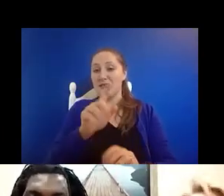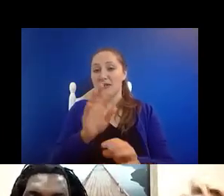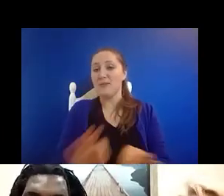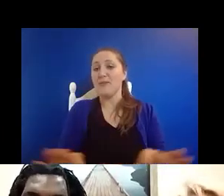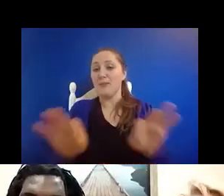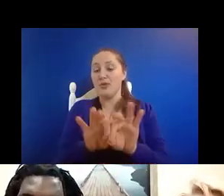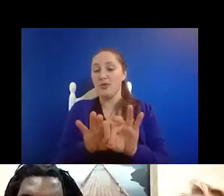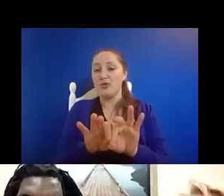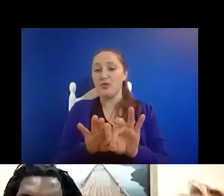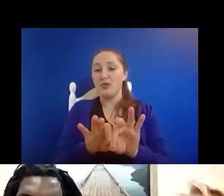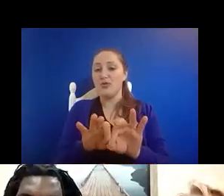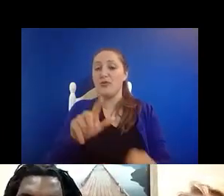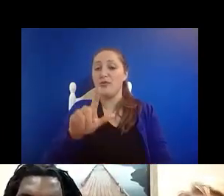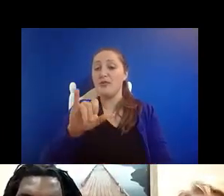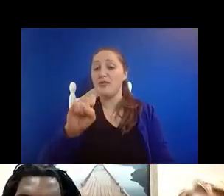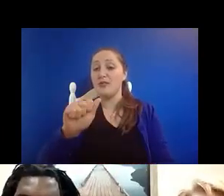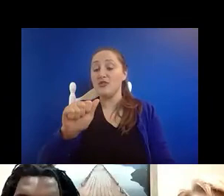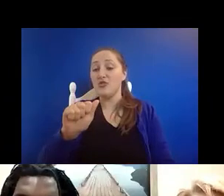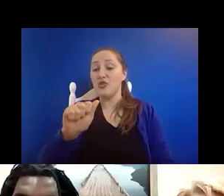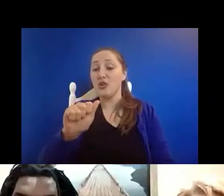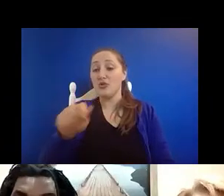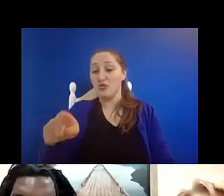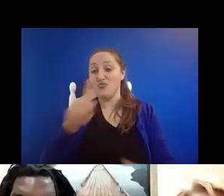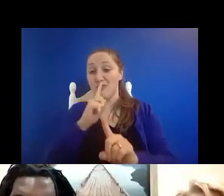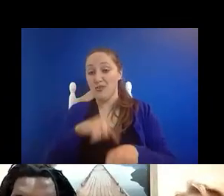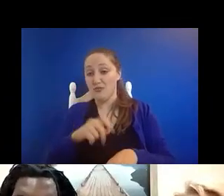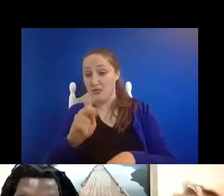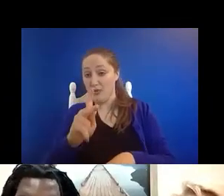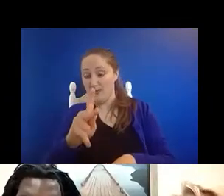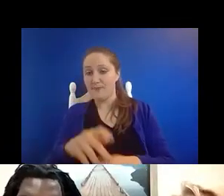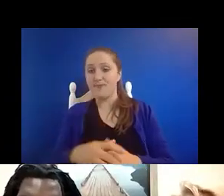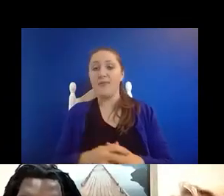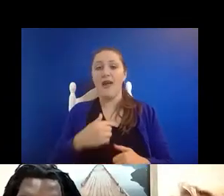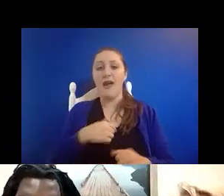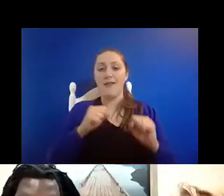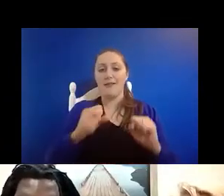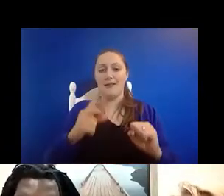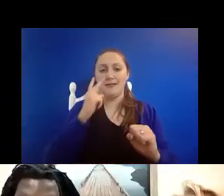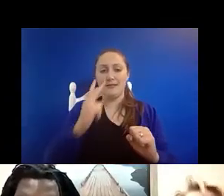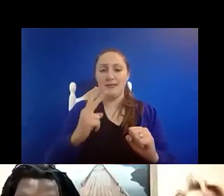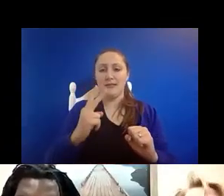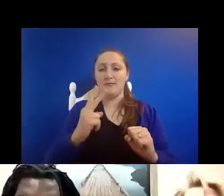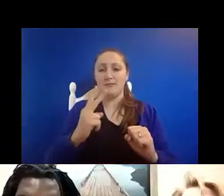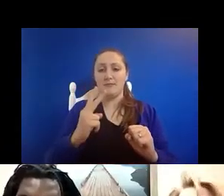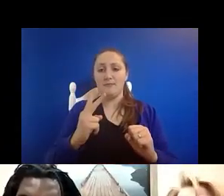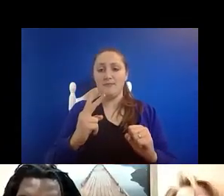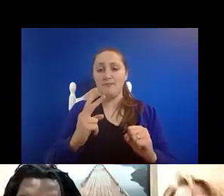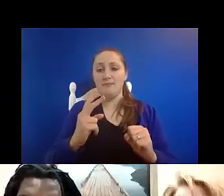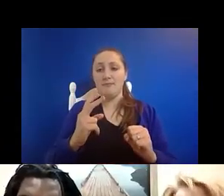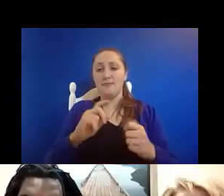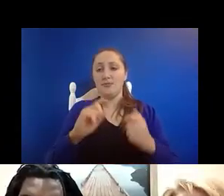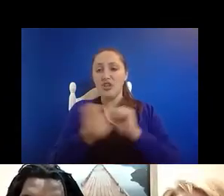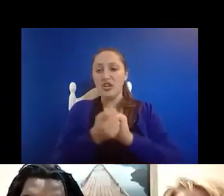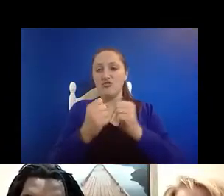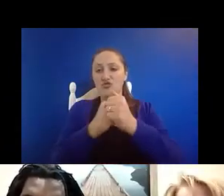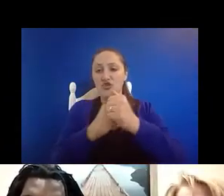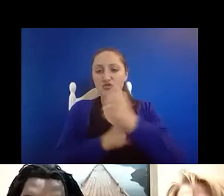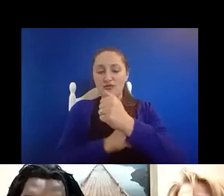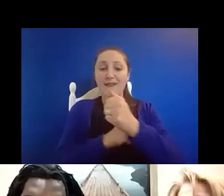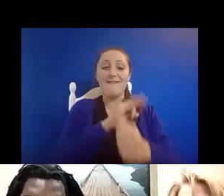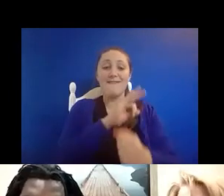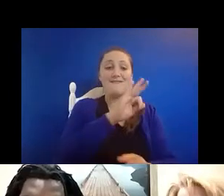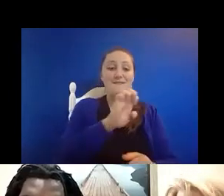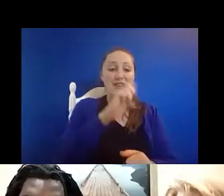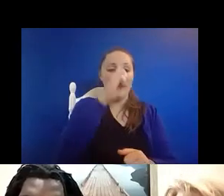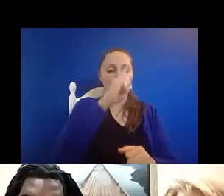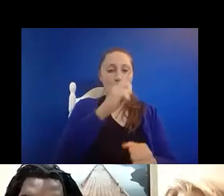for Lisa, Dr. Mills. I can see how restructuring from fee for service to a focus on